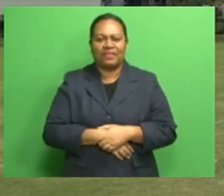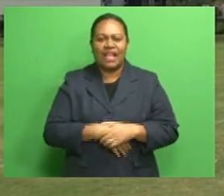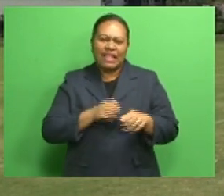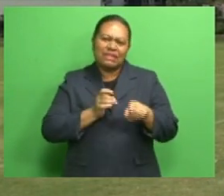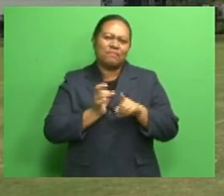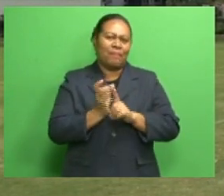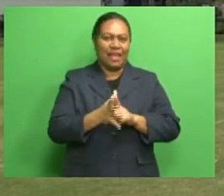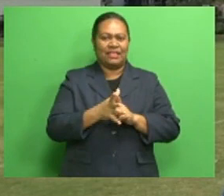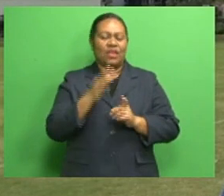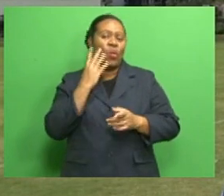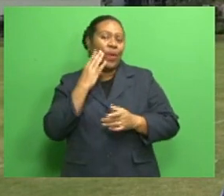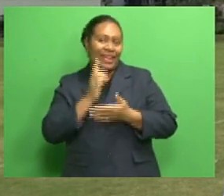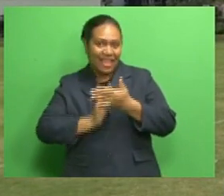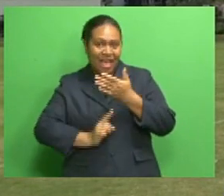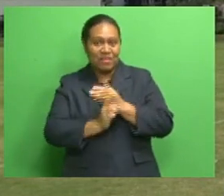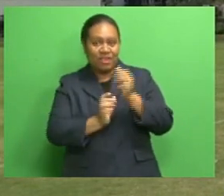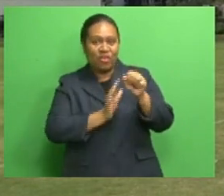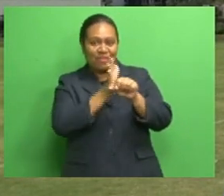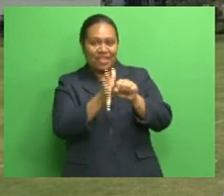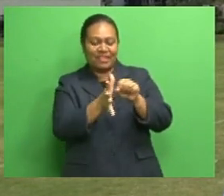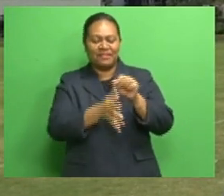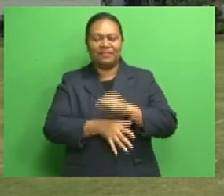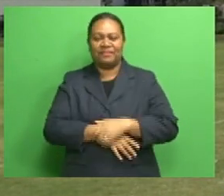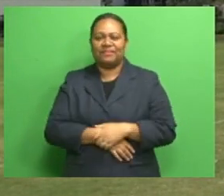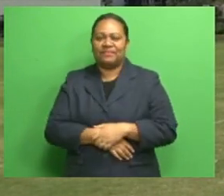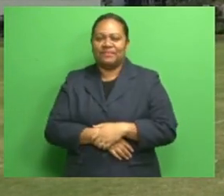through some COVID-19,